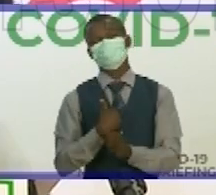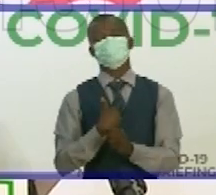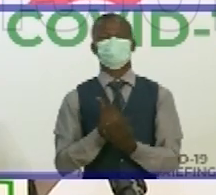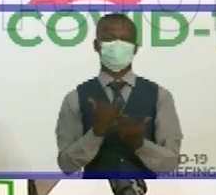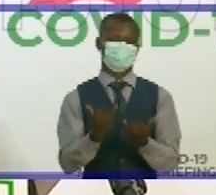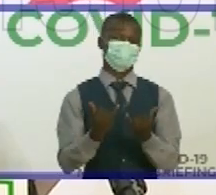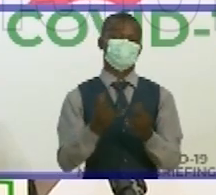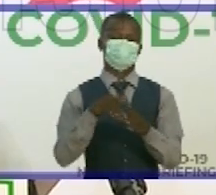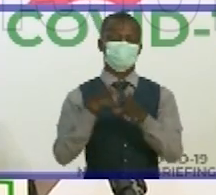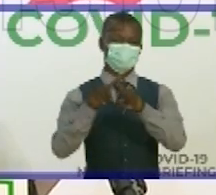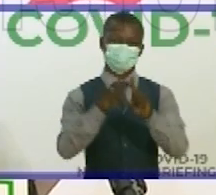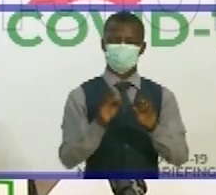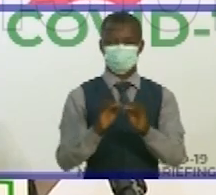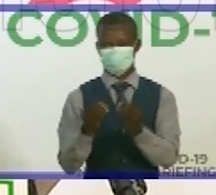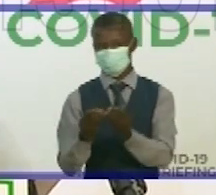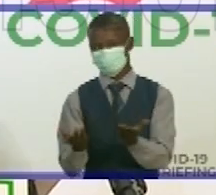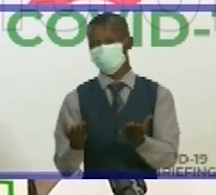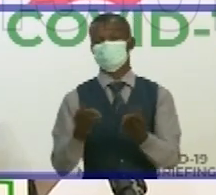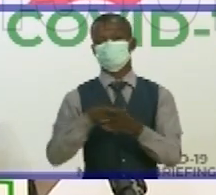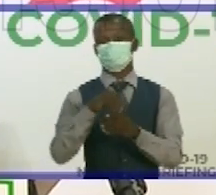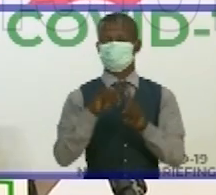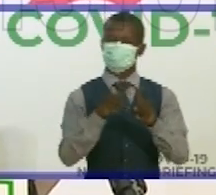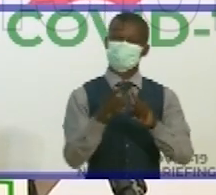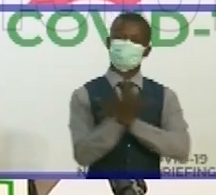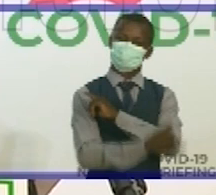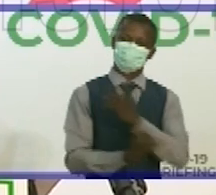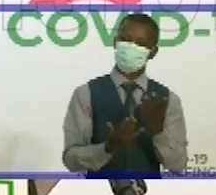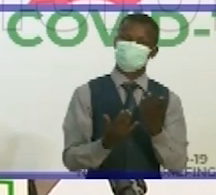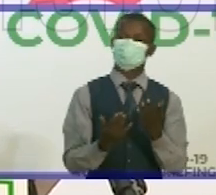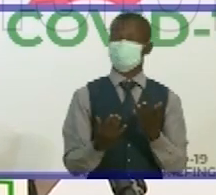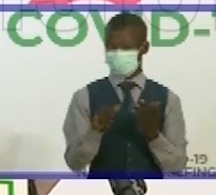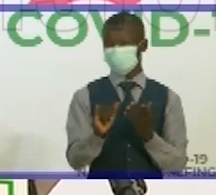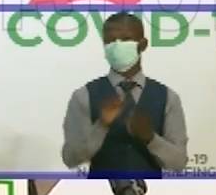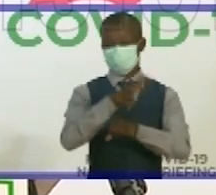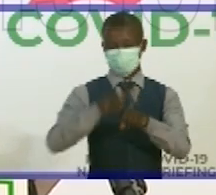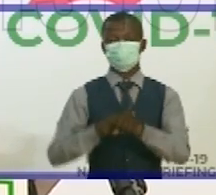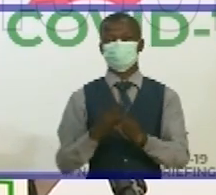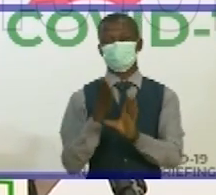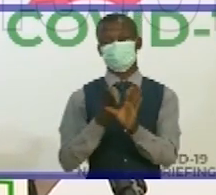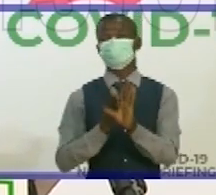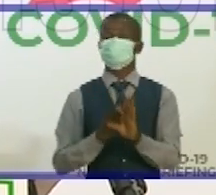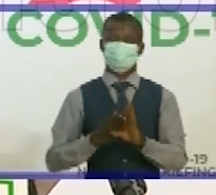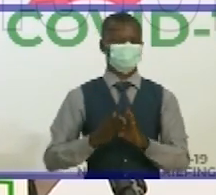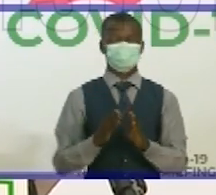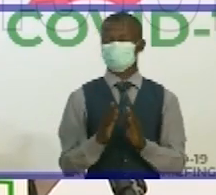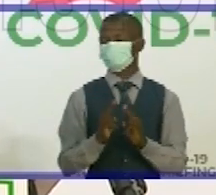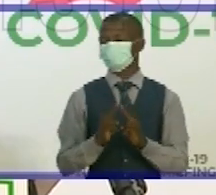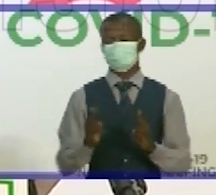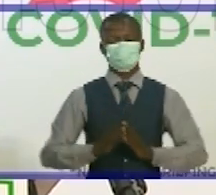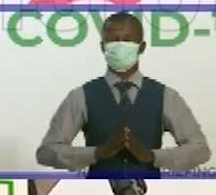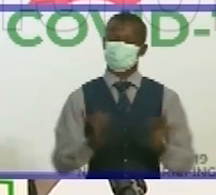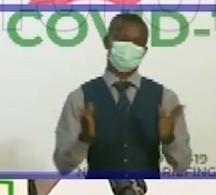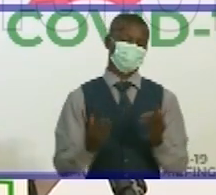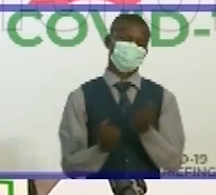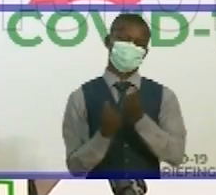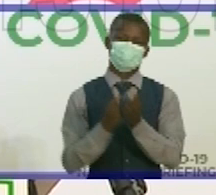of reagents across the country. Of course, the National Assembly has been very generous in supporting all the work that